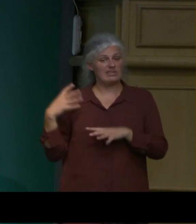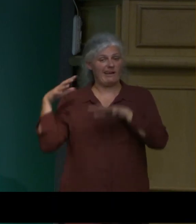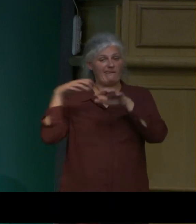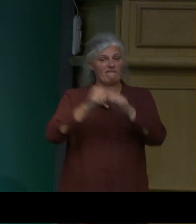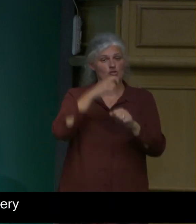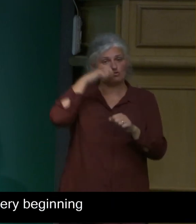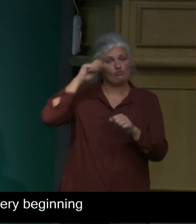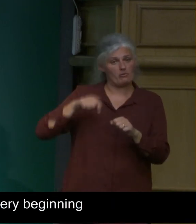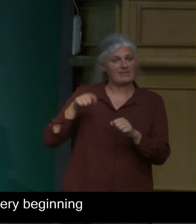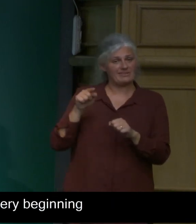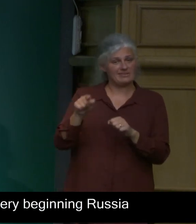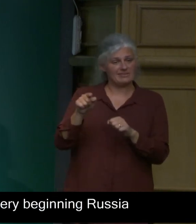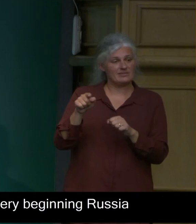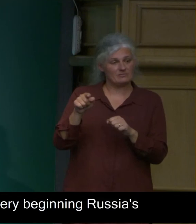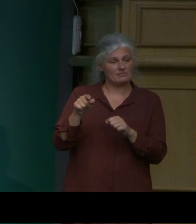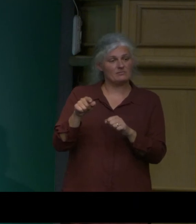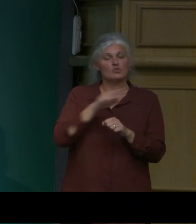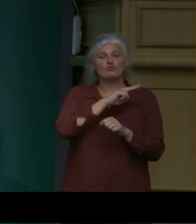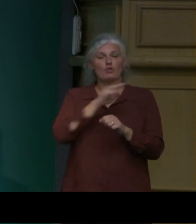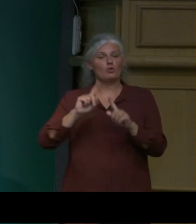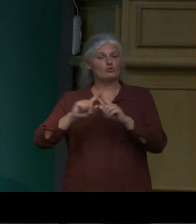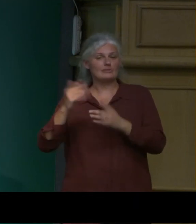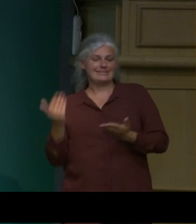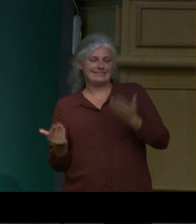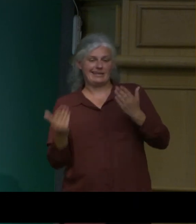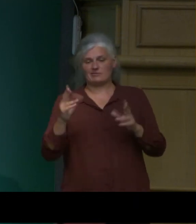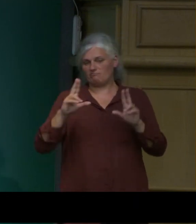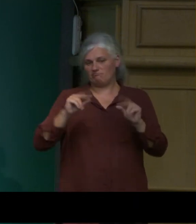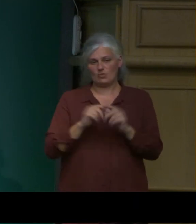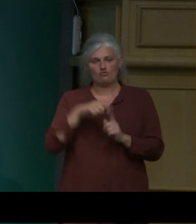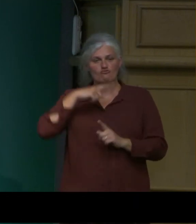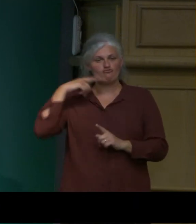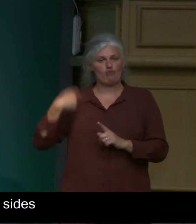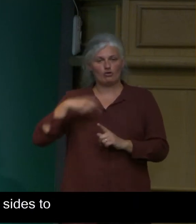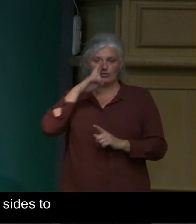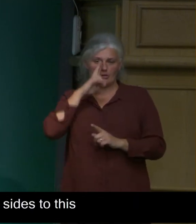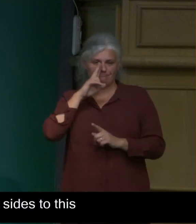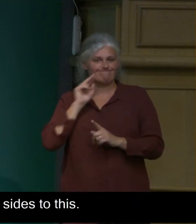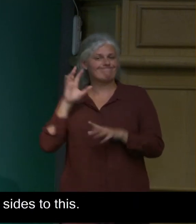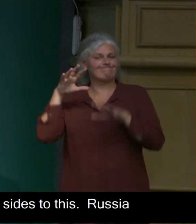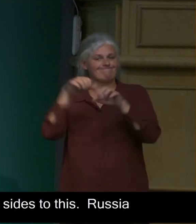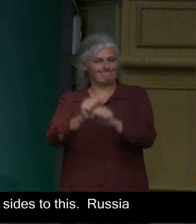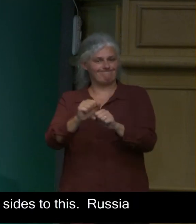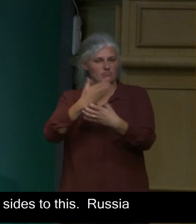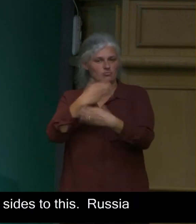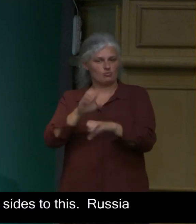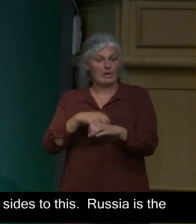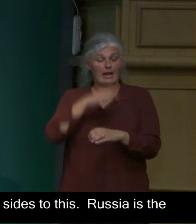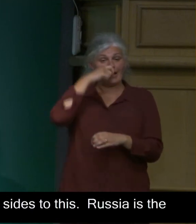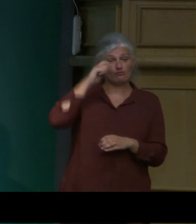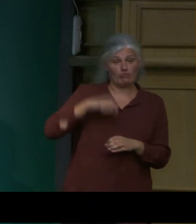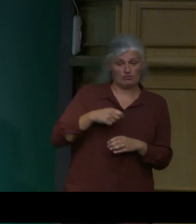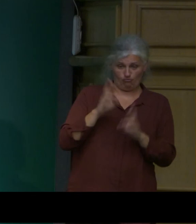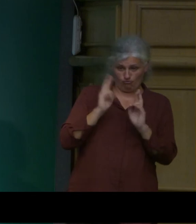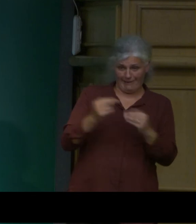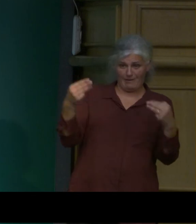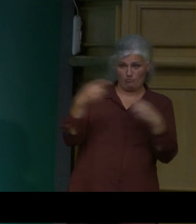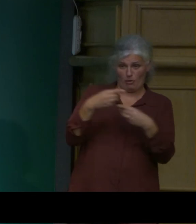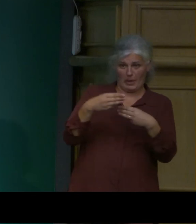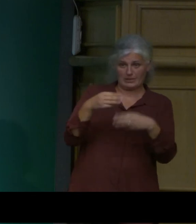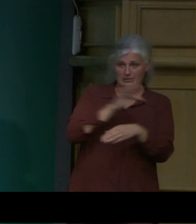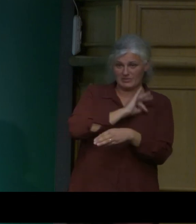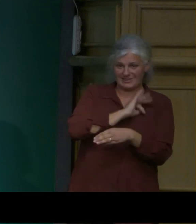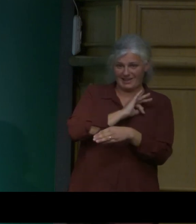Ukraine there are no two sides to this Russia is the aggressor and ukrainians are right to defend themselves